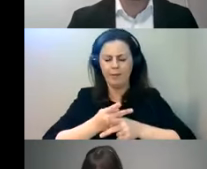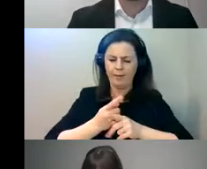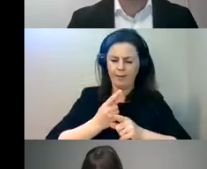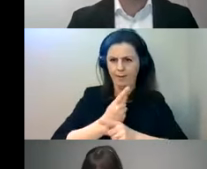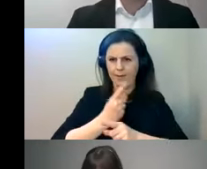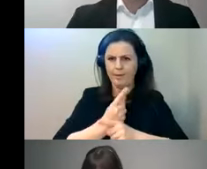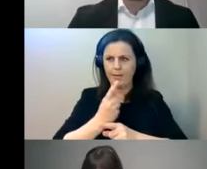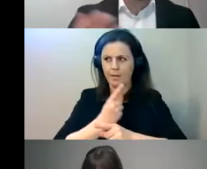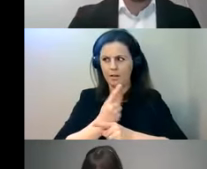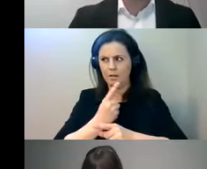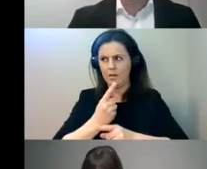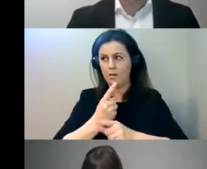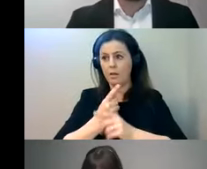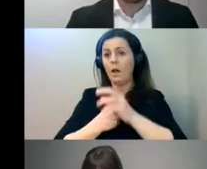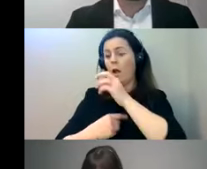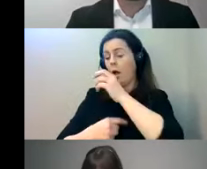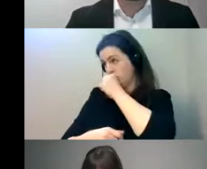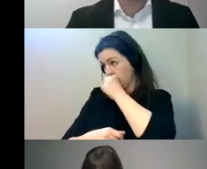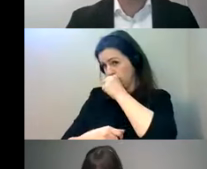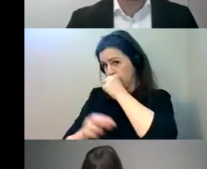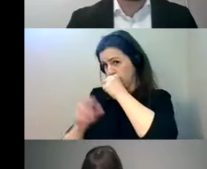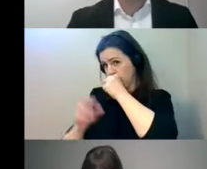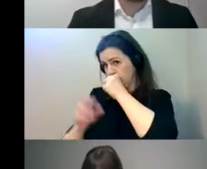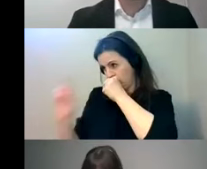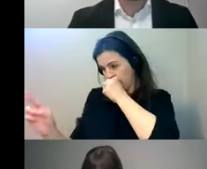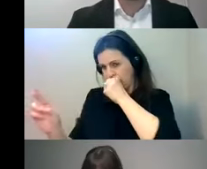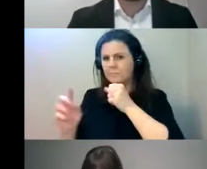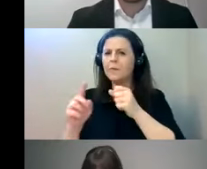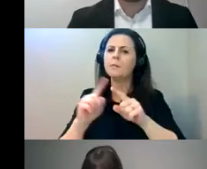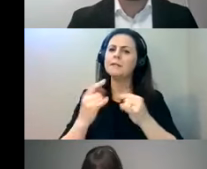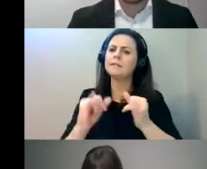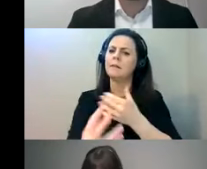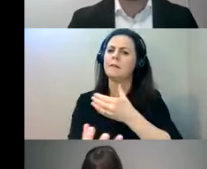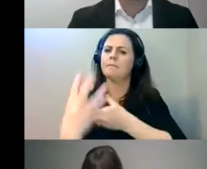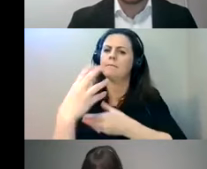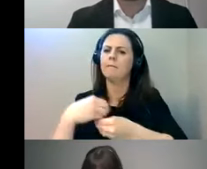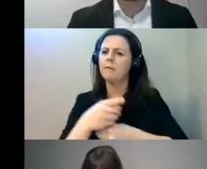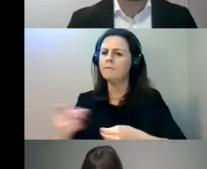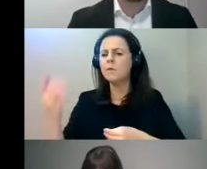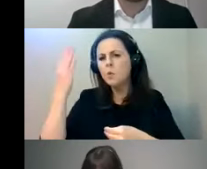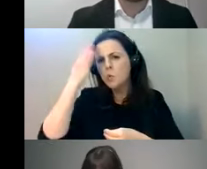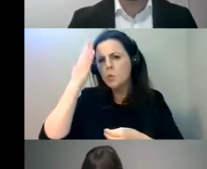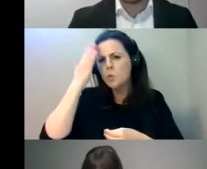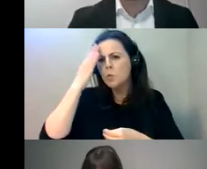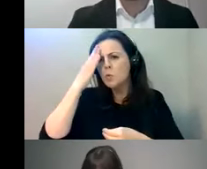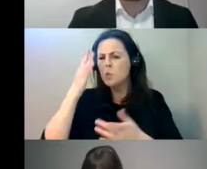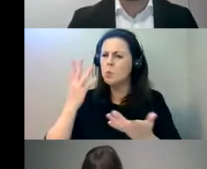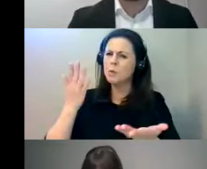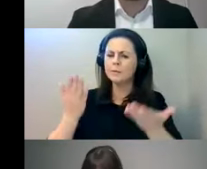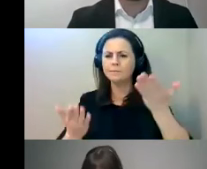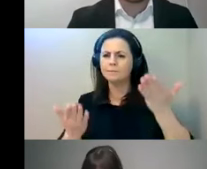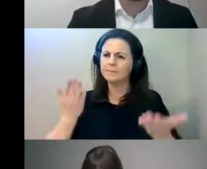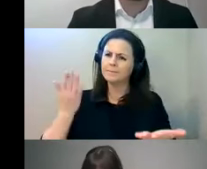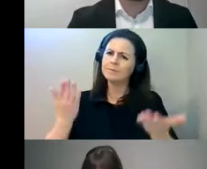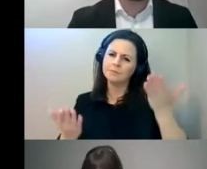walk between keeping loved ones involved in the grantor's life, but also maintaining the grantor's privacy and confidentiality as they